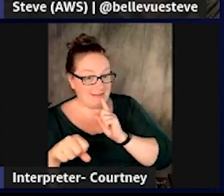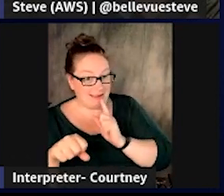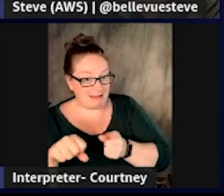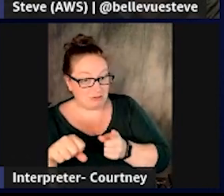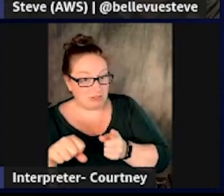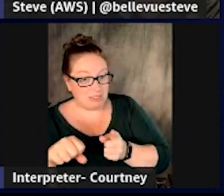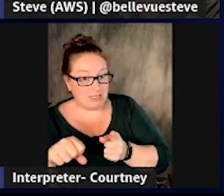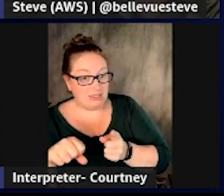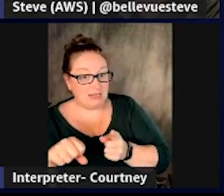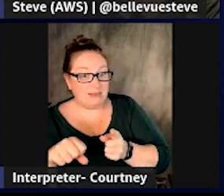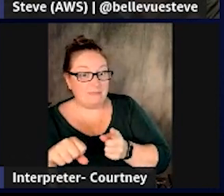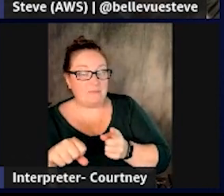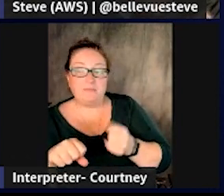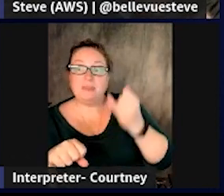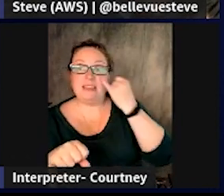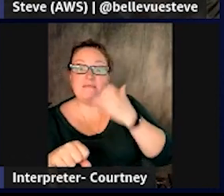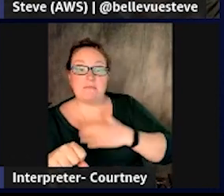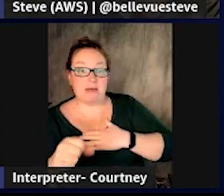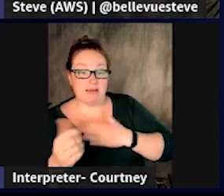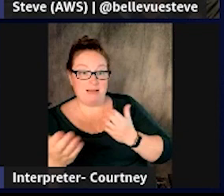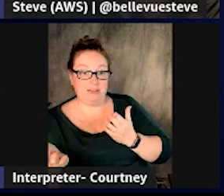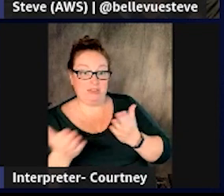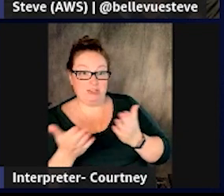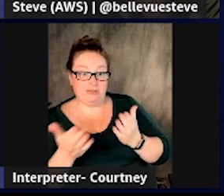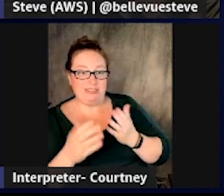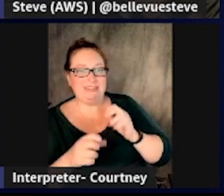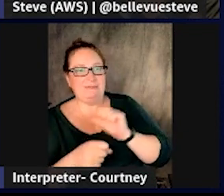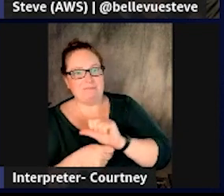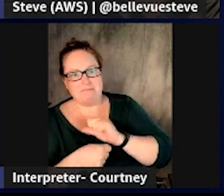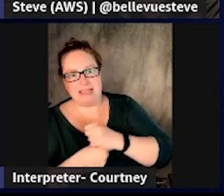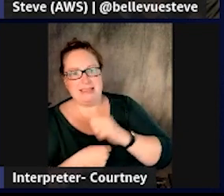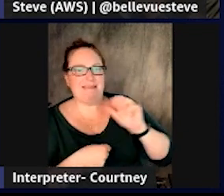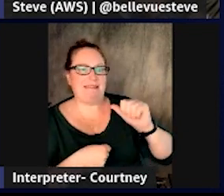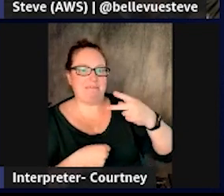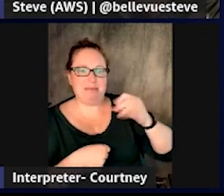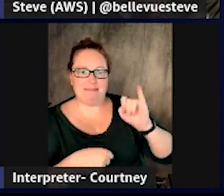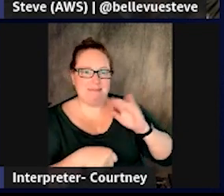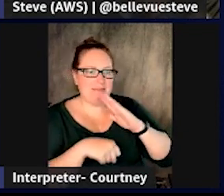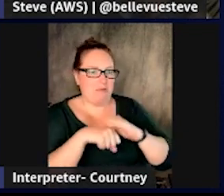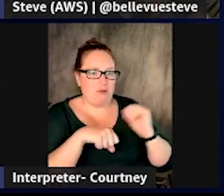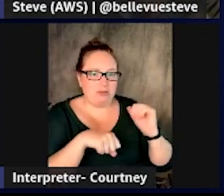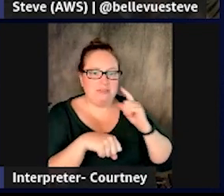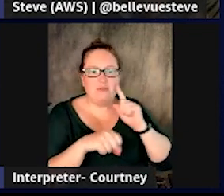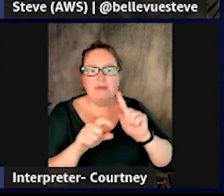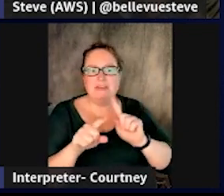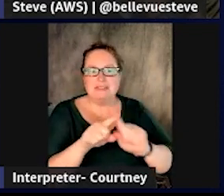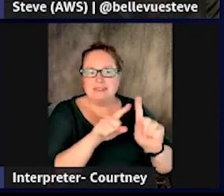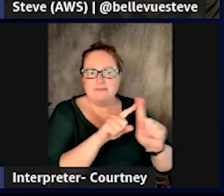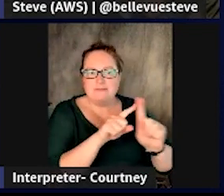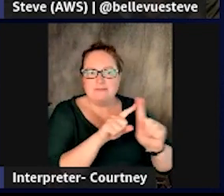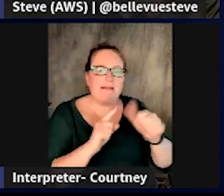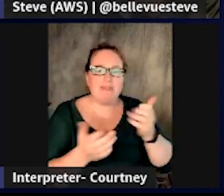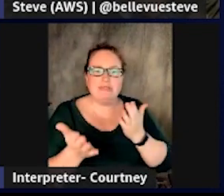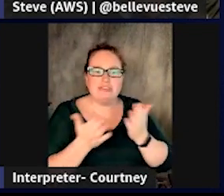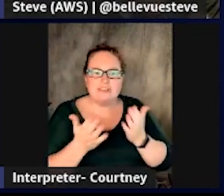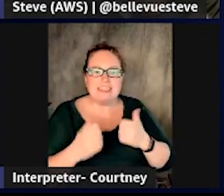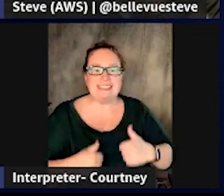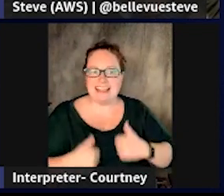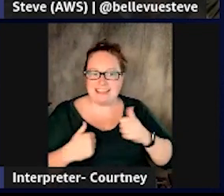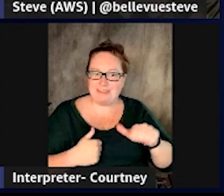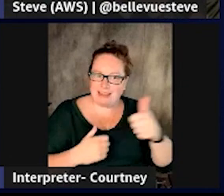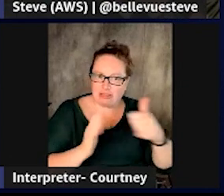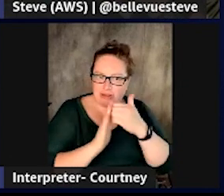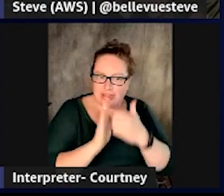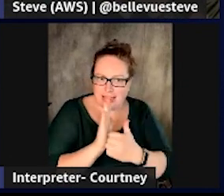if my service is making API calls across different other services that live in other accounts, you can